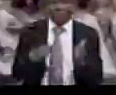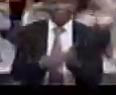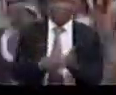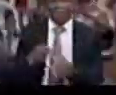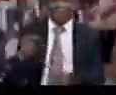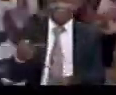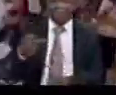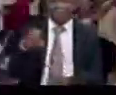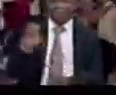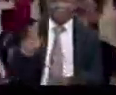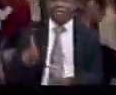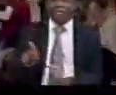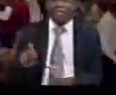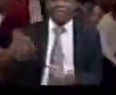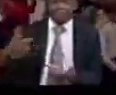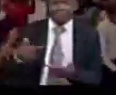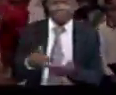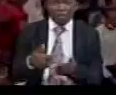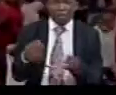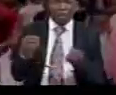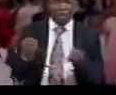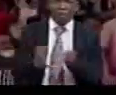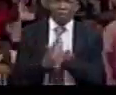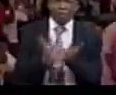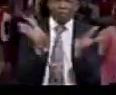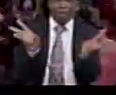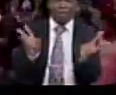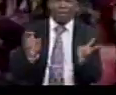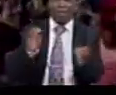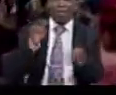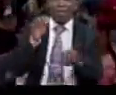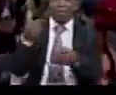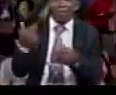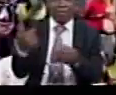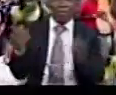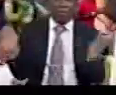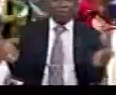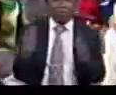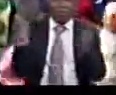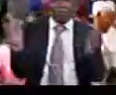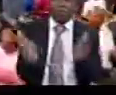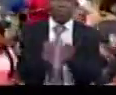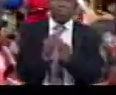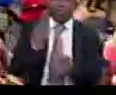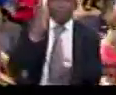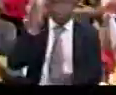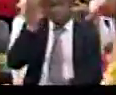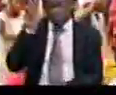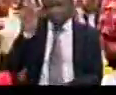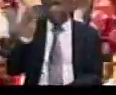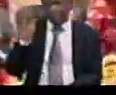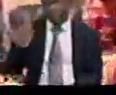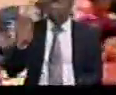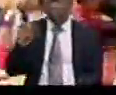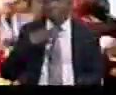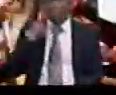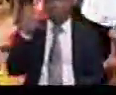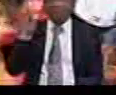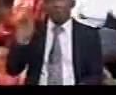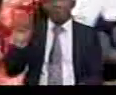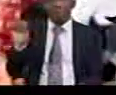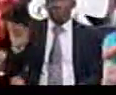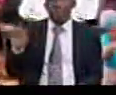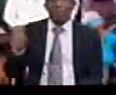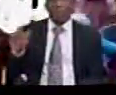GCK, Global Crusade with Kumuyi, leading the ministry to break new grounds across the